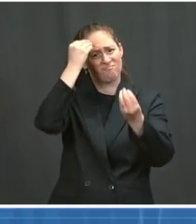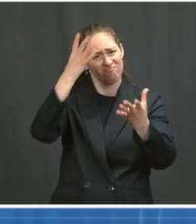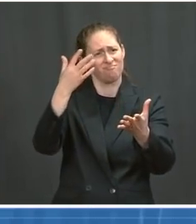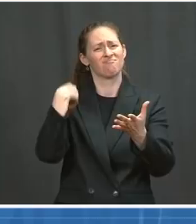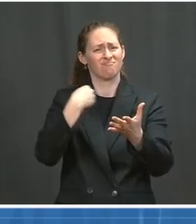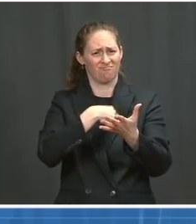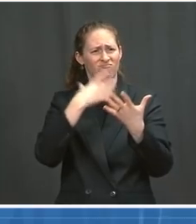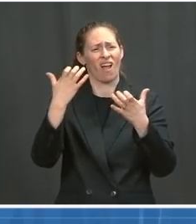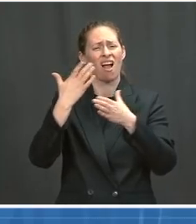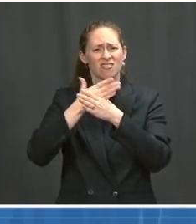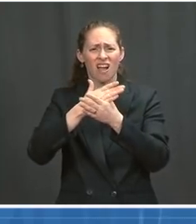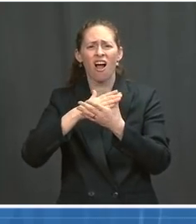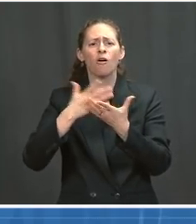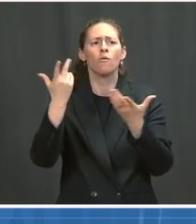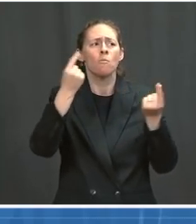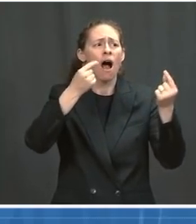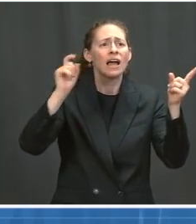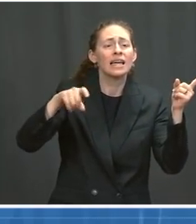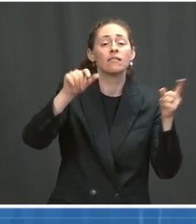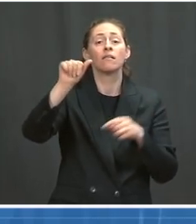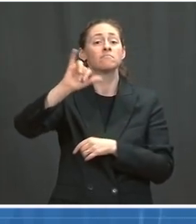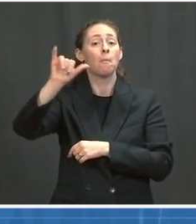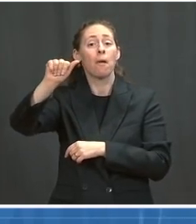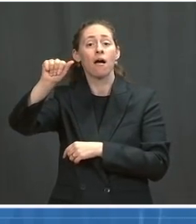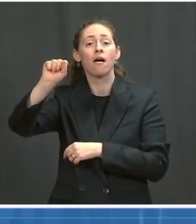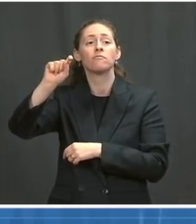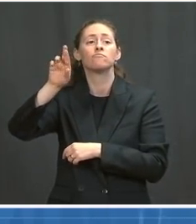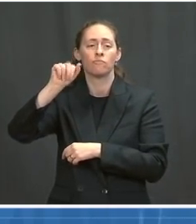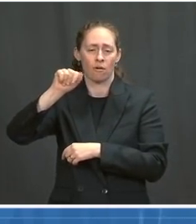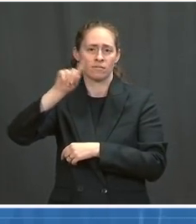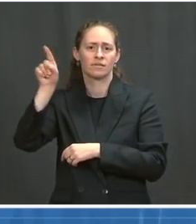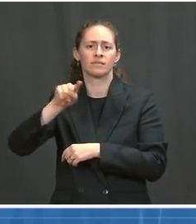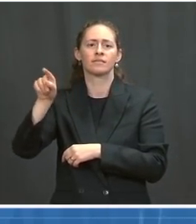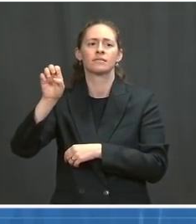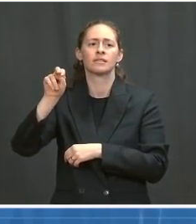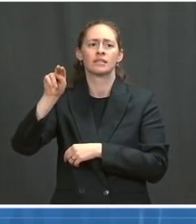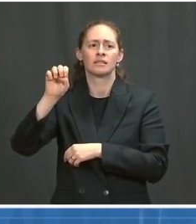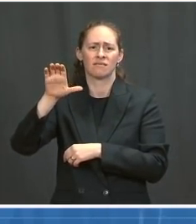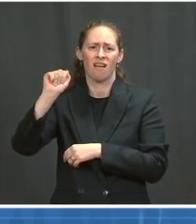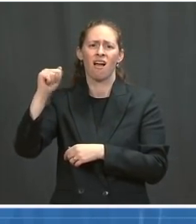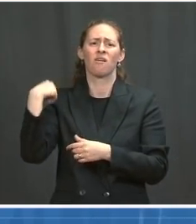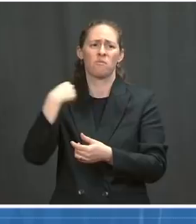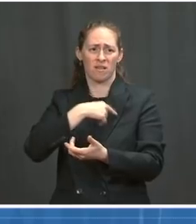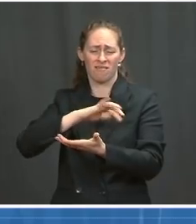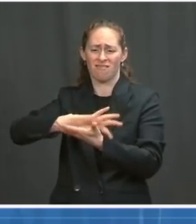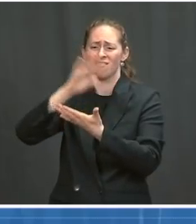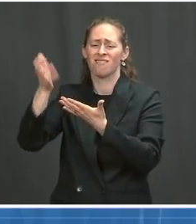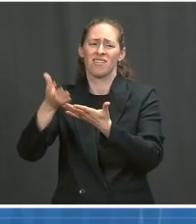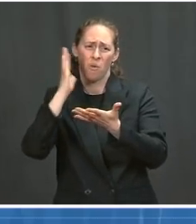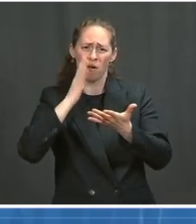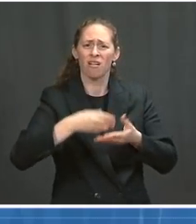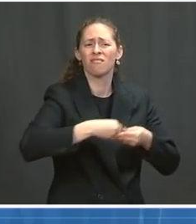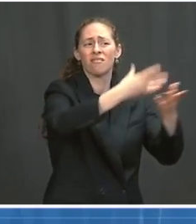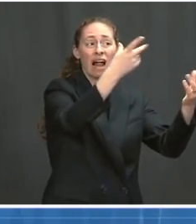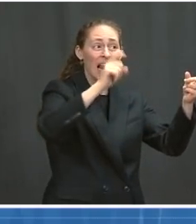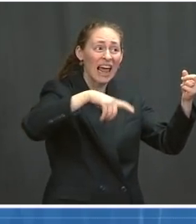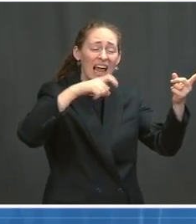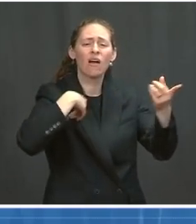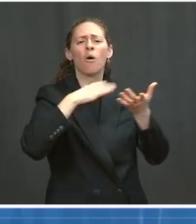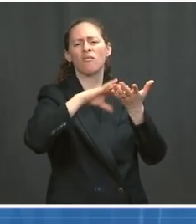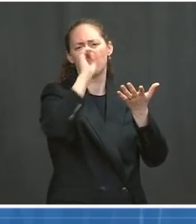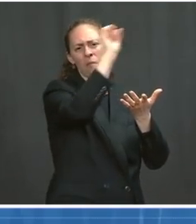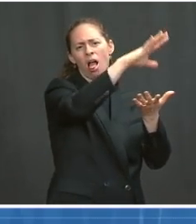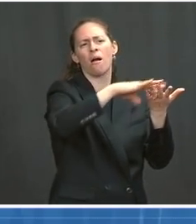vaccine by the end of June. These steps build on the actions we took in our first 100 days to support global